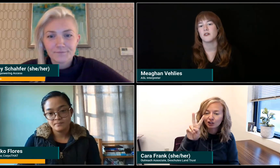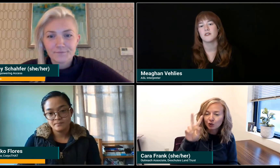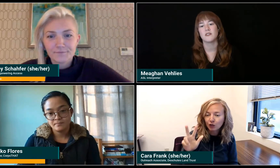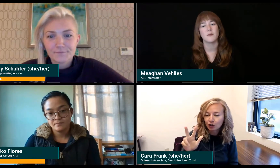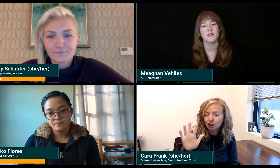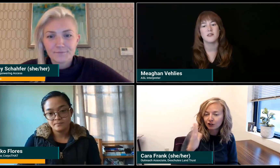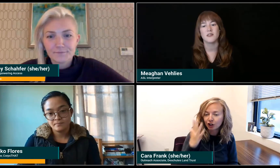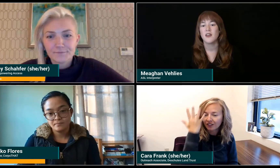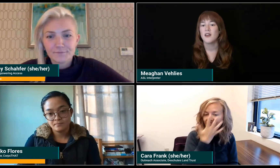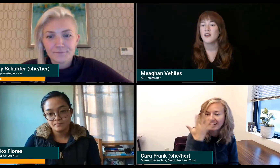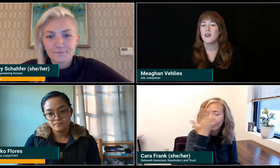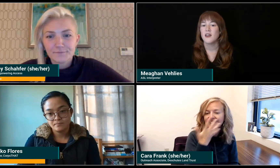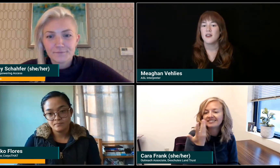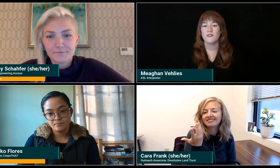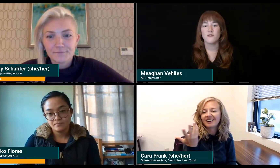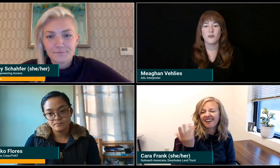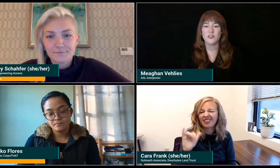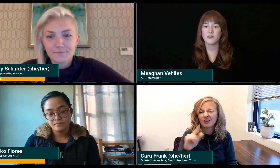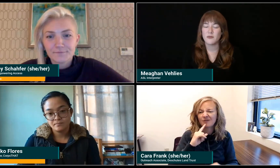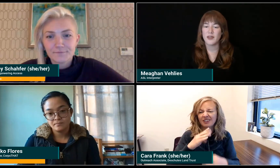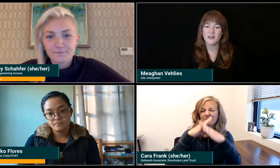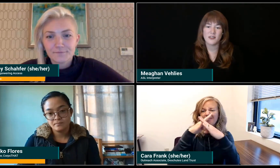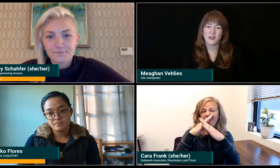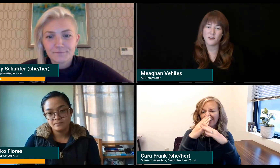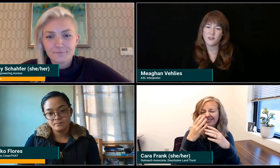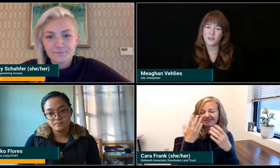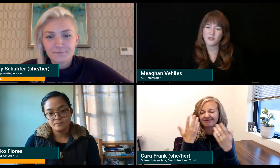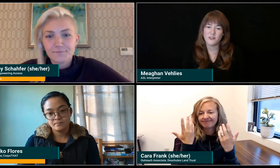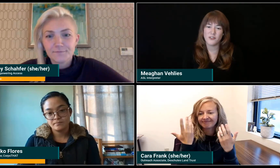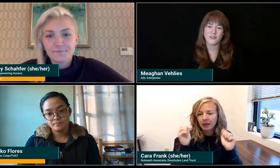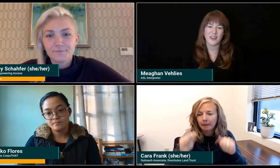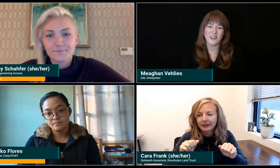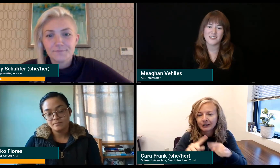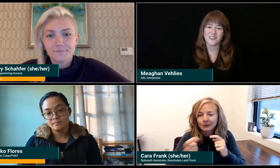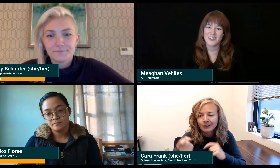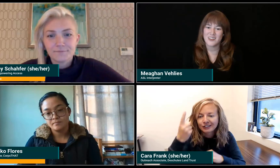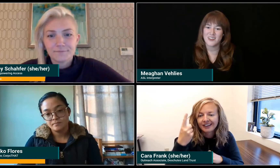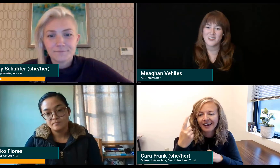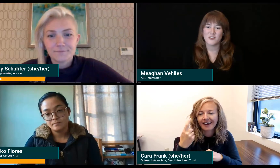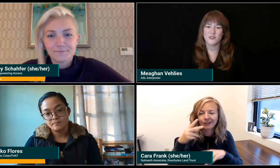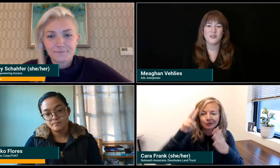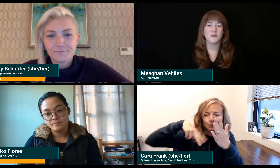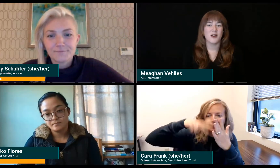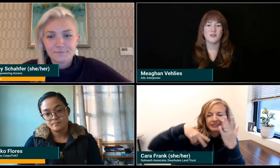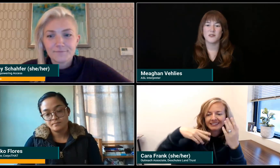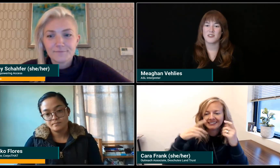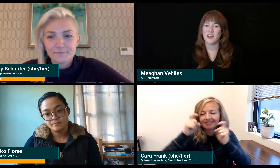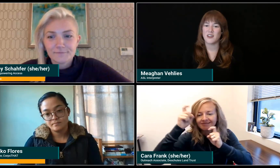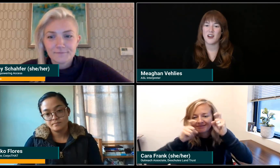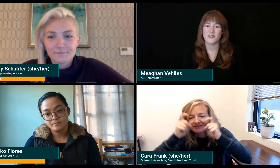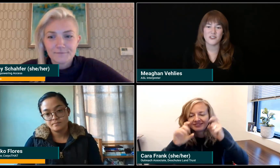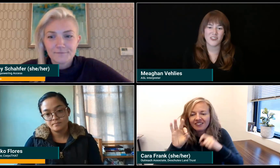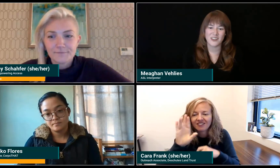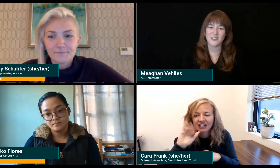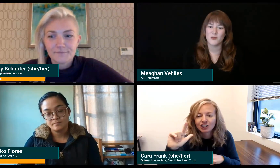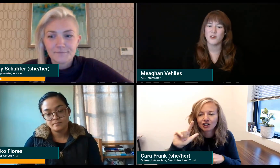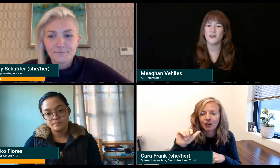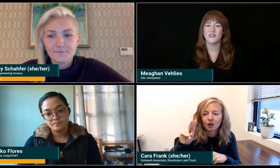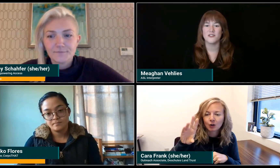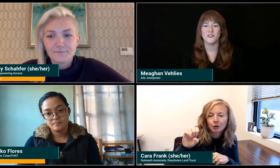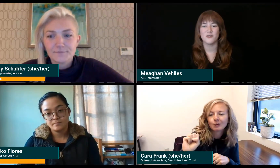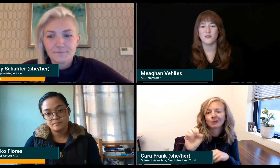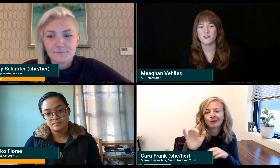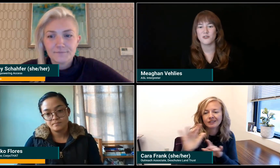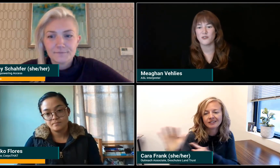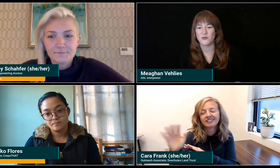and experience that, because unfortunately with masks, they cover 2/3 of your face. It's really impossible to kind of understand